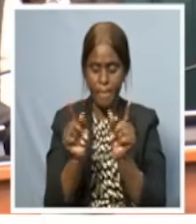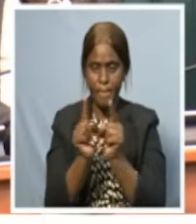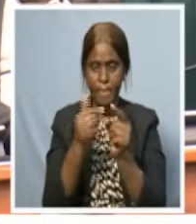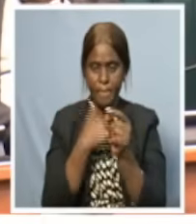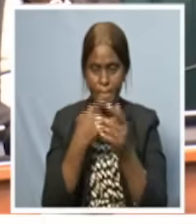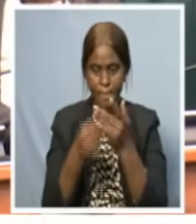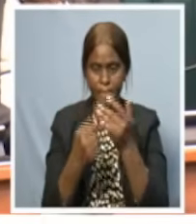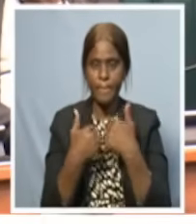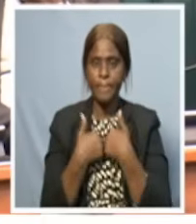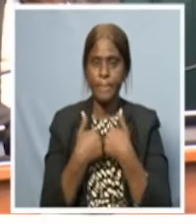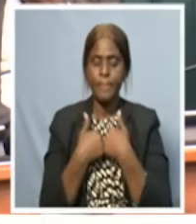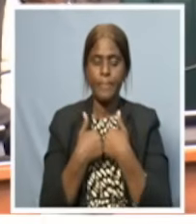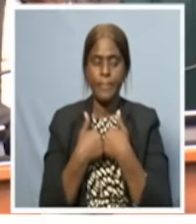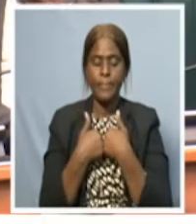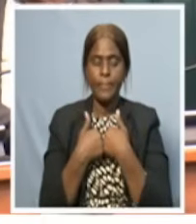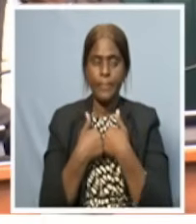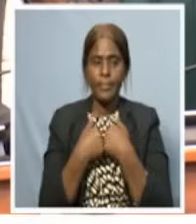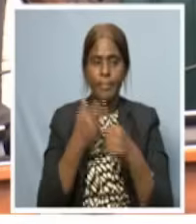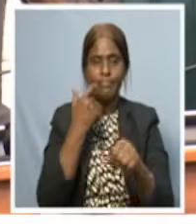and